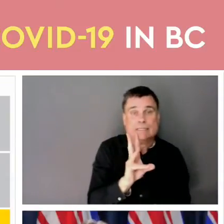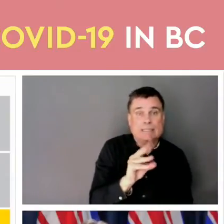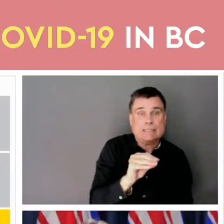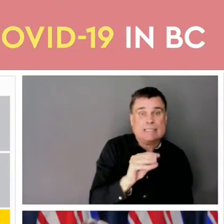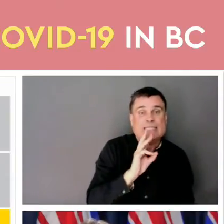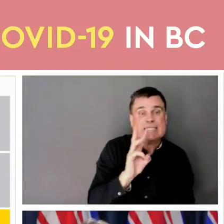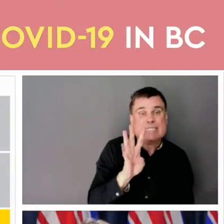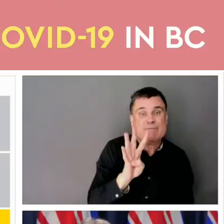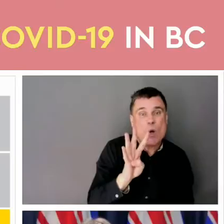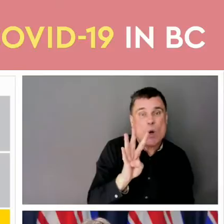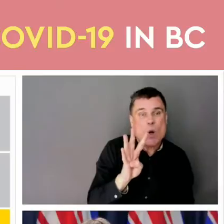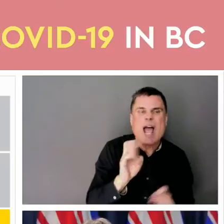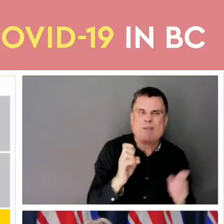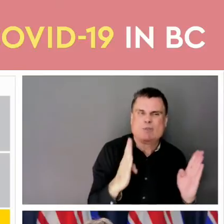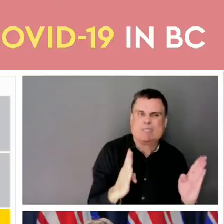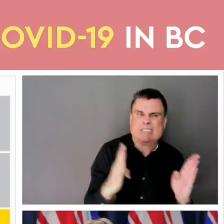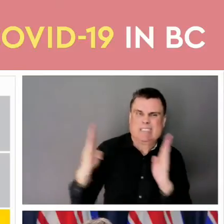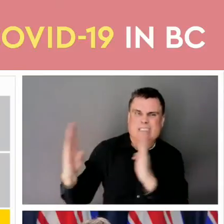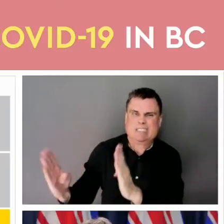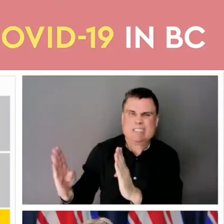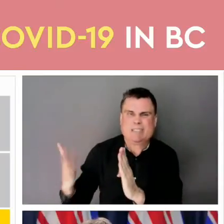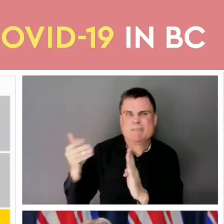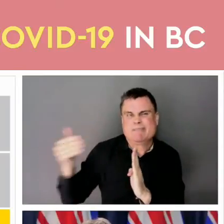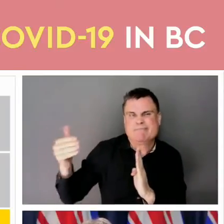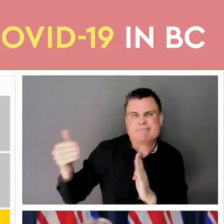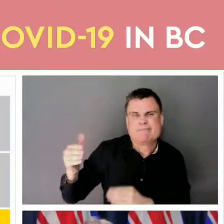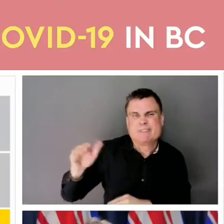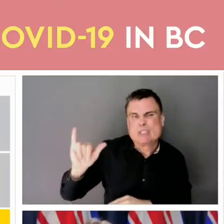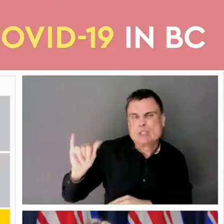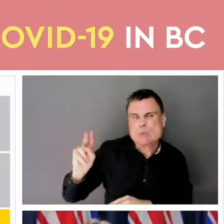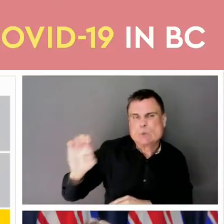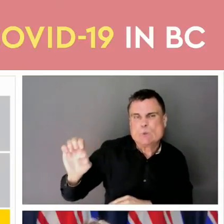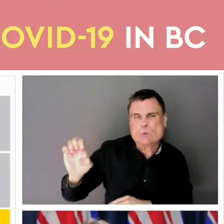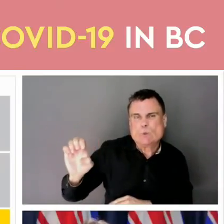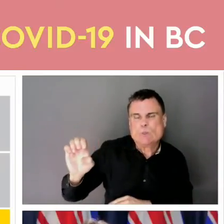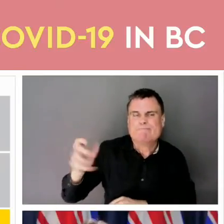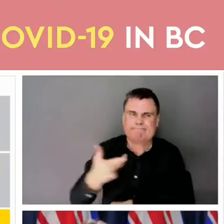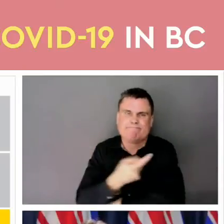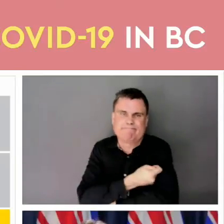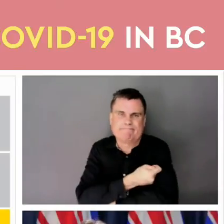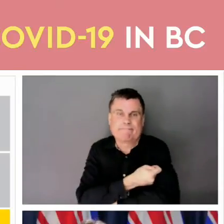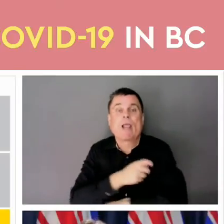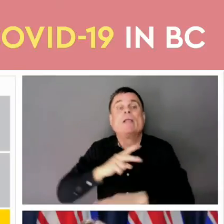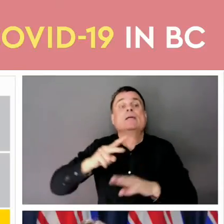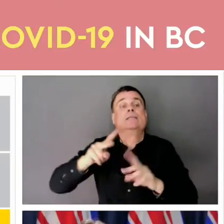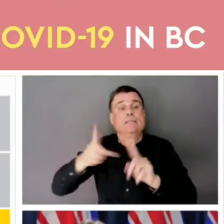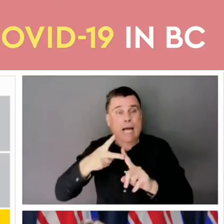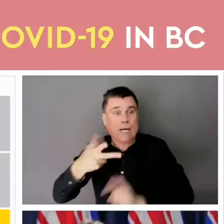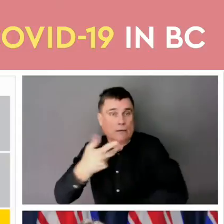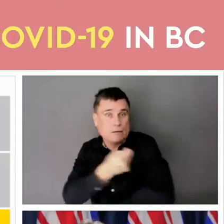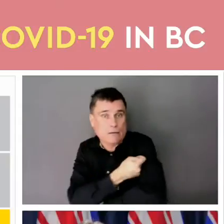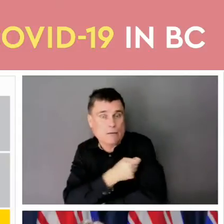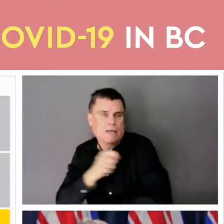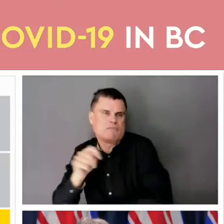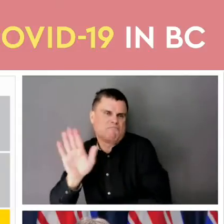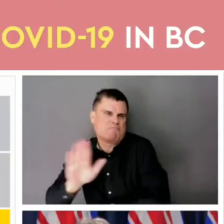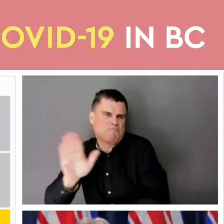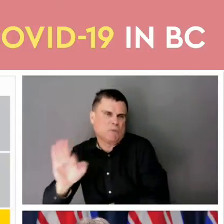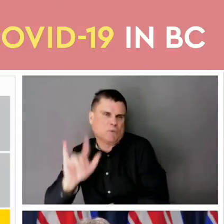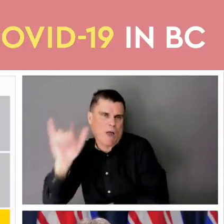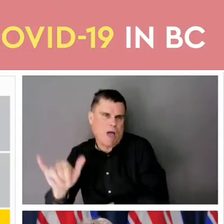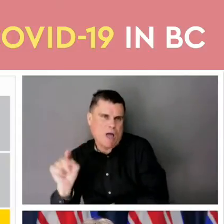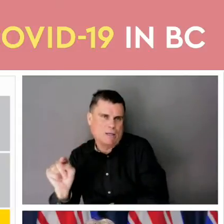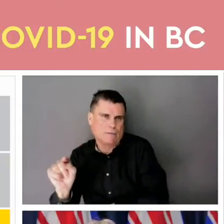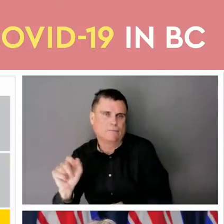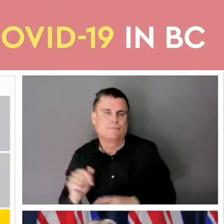June. They'll get their first shot in June and they will be running for their second shot in July. We will also be